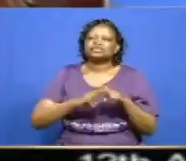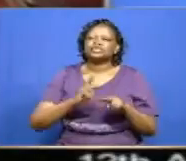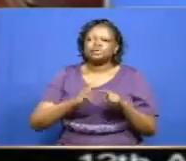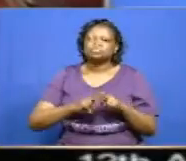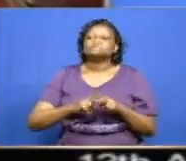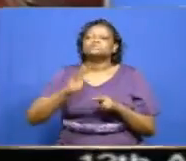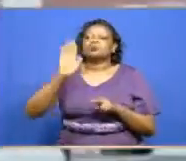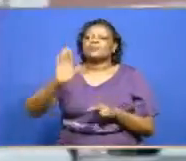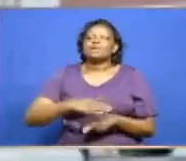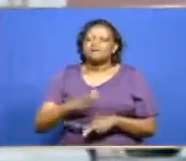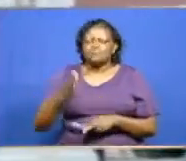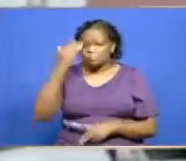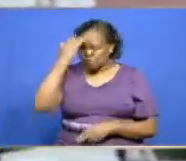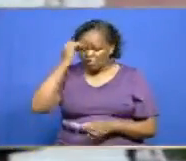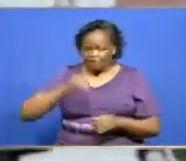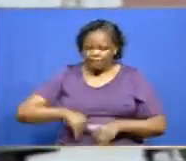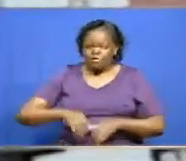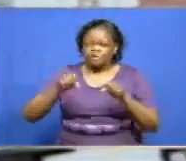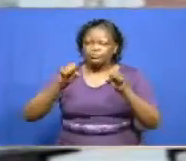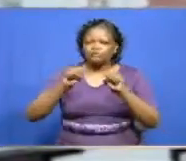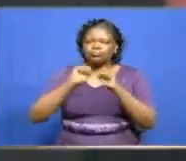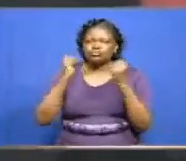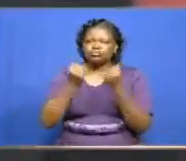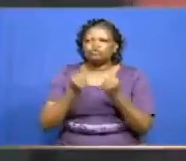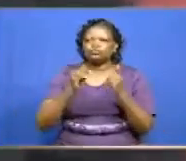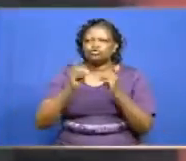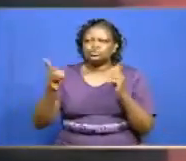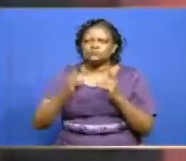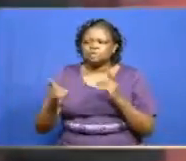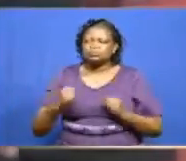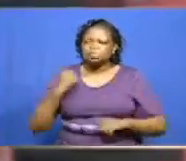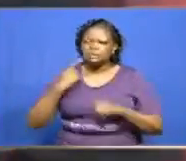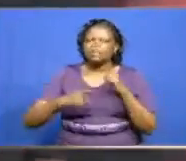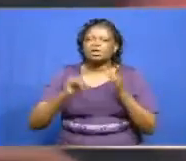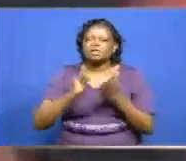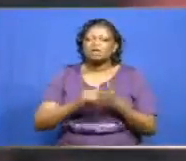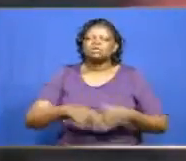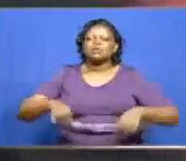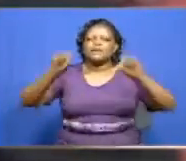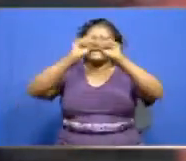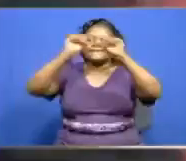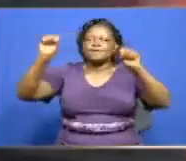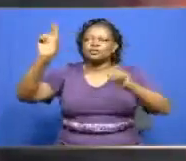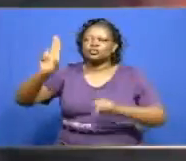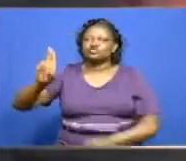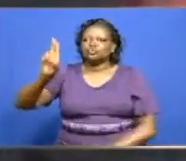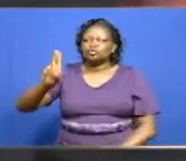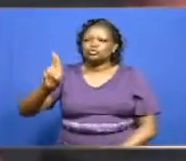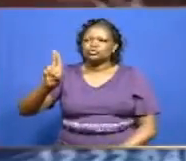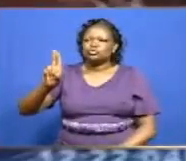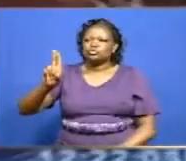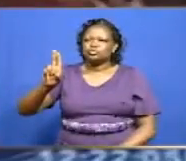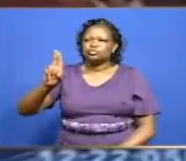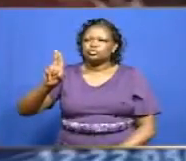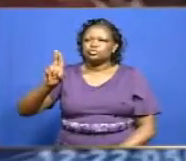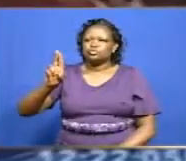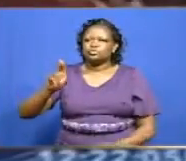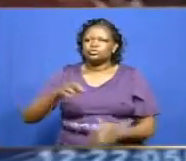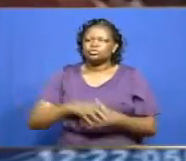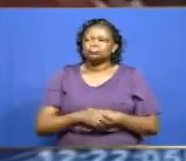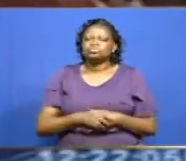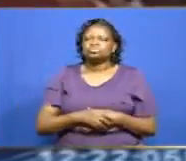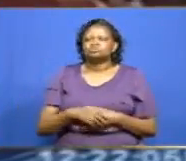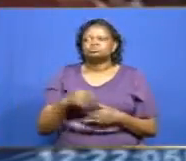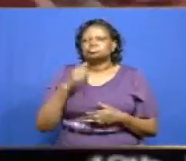social distance. 2020 is also the year President Uhuru Kenyatta proved he was not a lame duck, jolting the